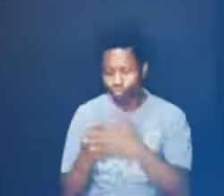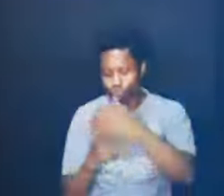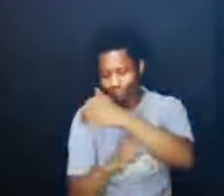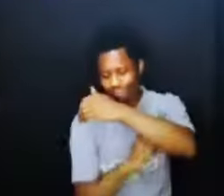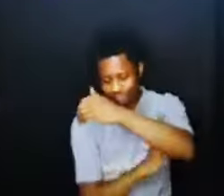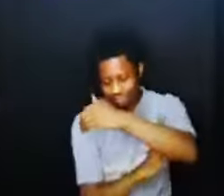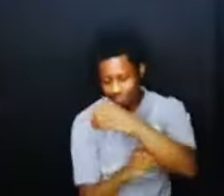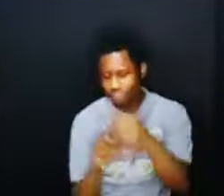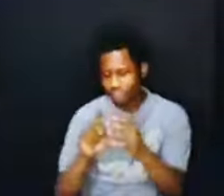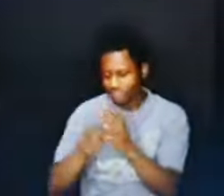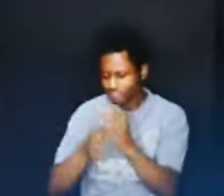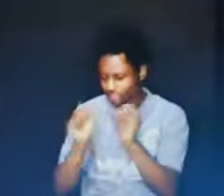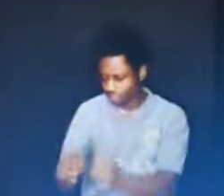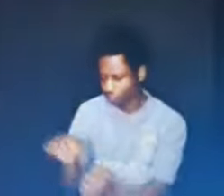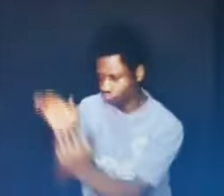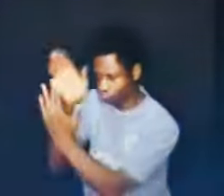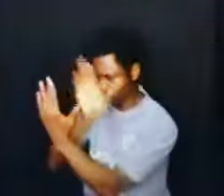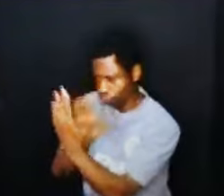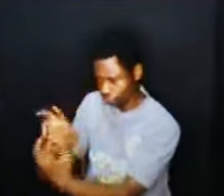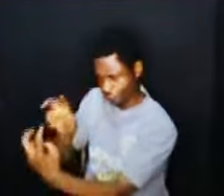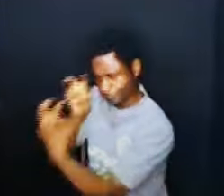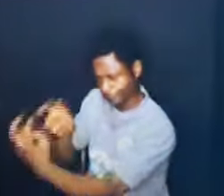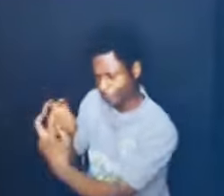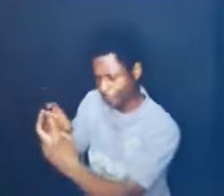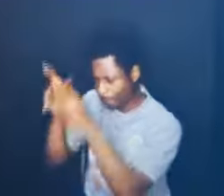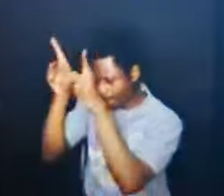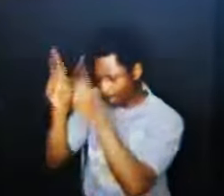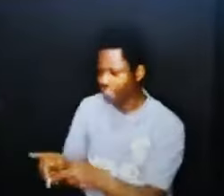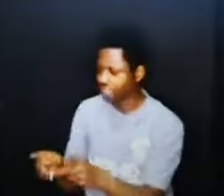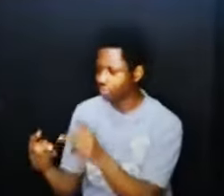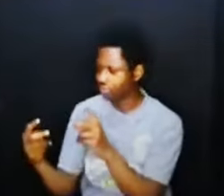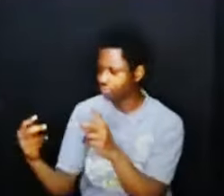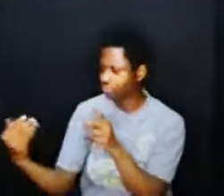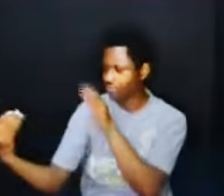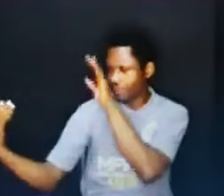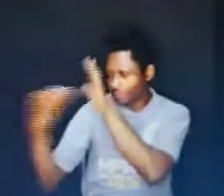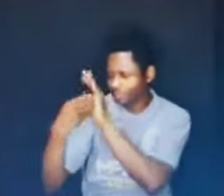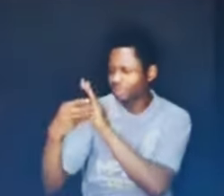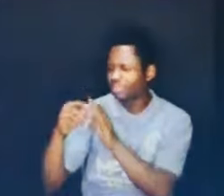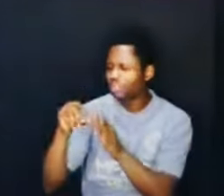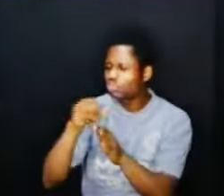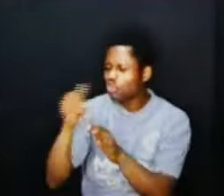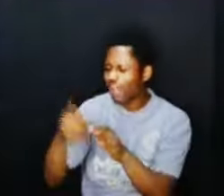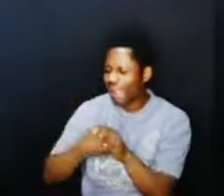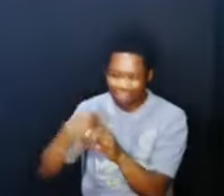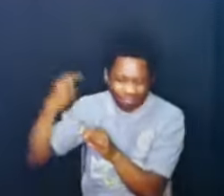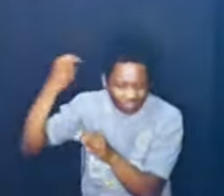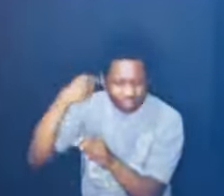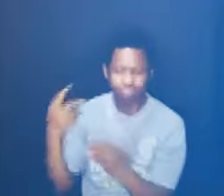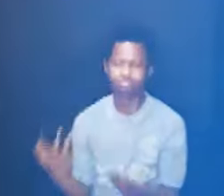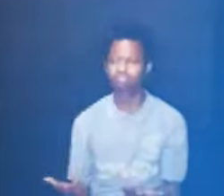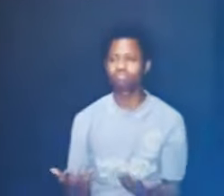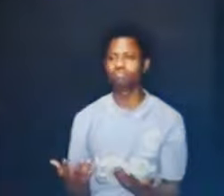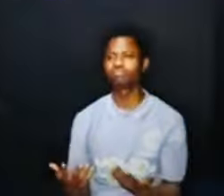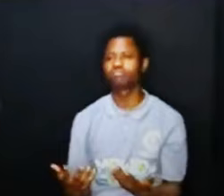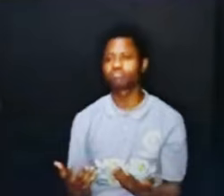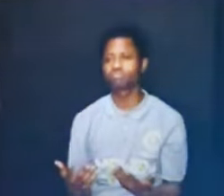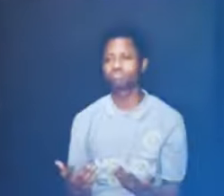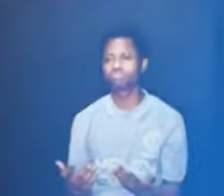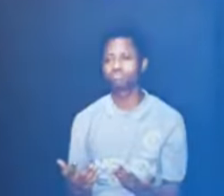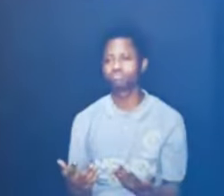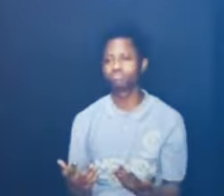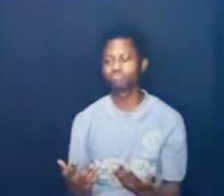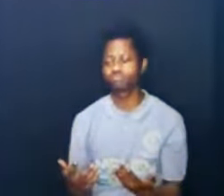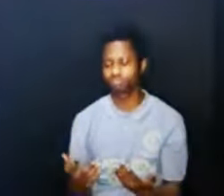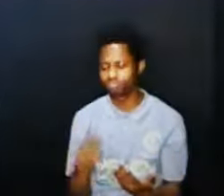without malice. We know you bet me a maye hunu kwan ya bet me afa so be mre e dia mayen na oni a wadi e bone no ye bet me akona animu a